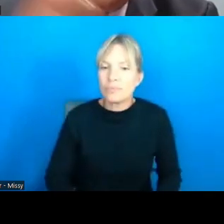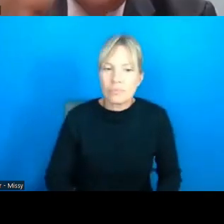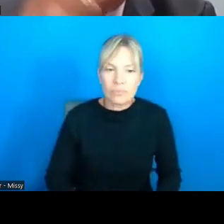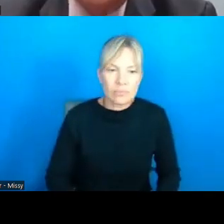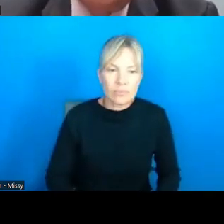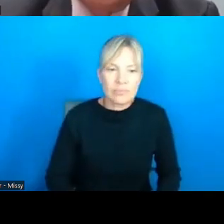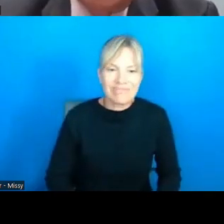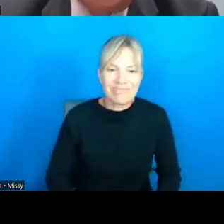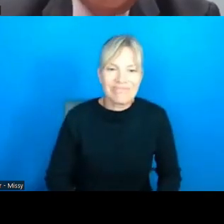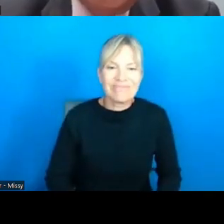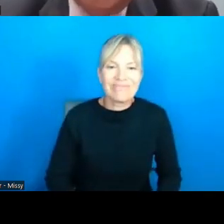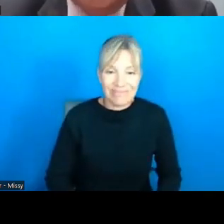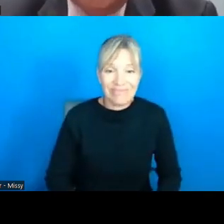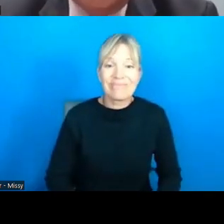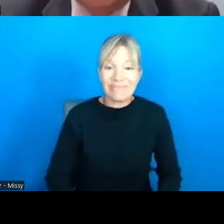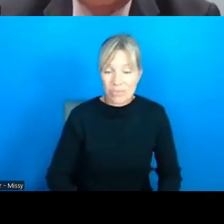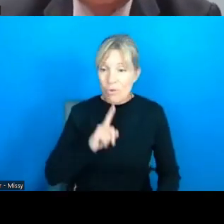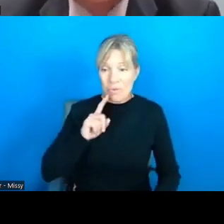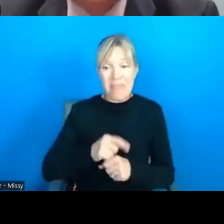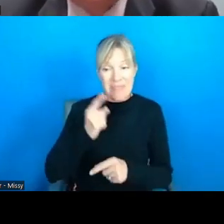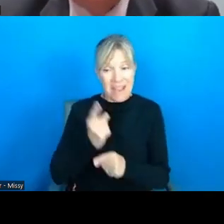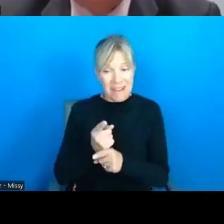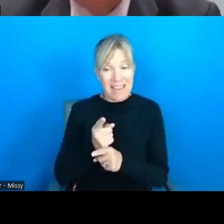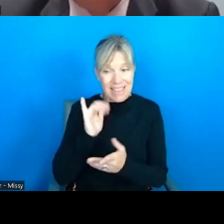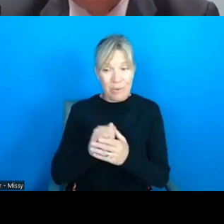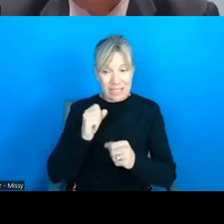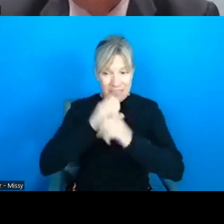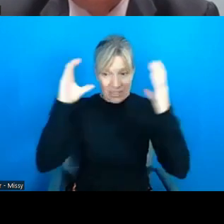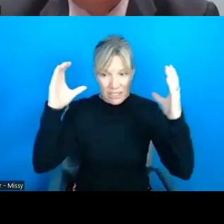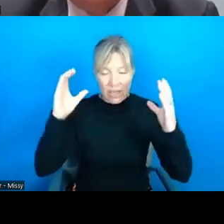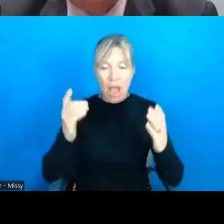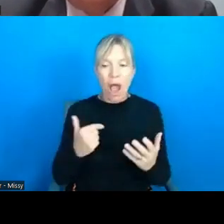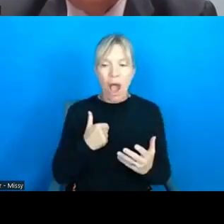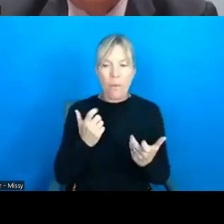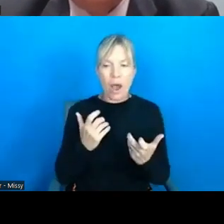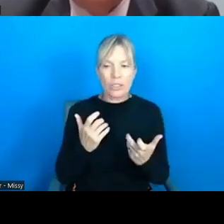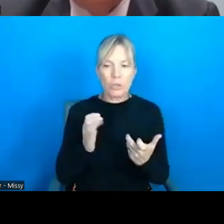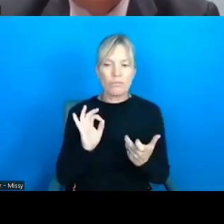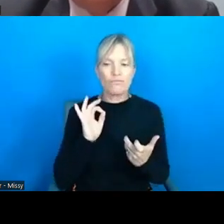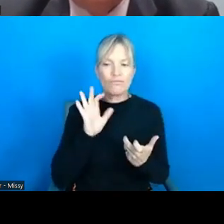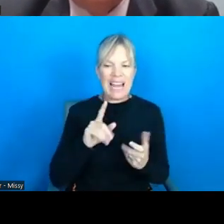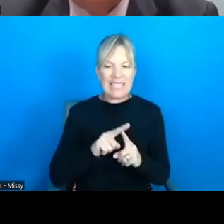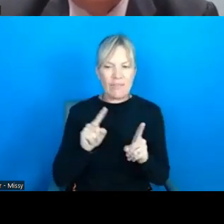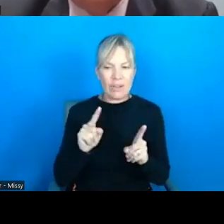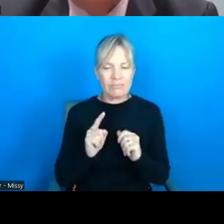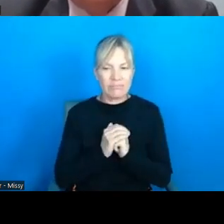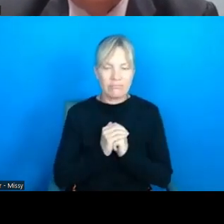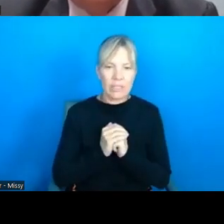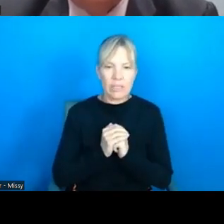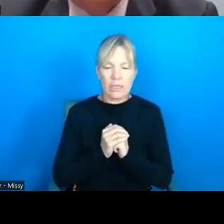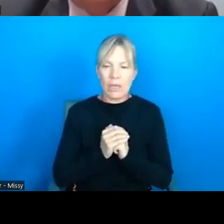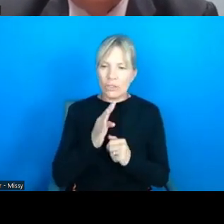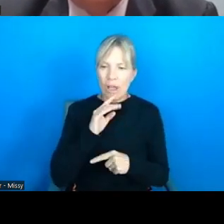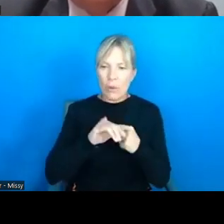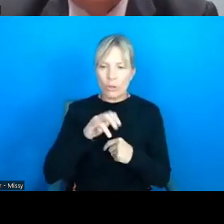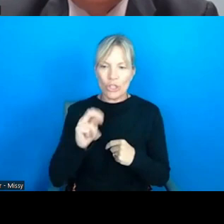it? It certainly was the vision. But I wanted to just make a slightly different point, which goes to John's